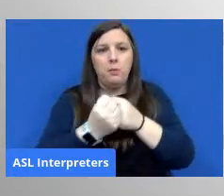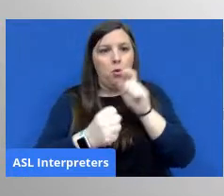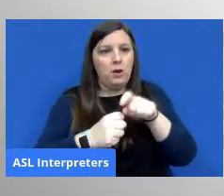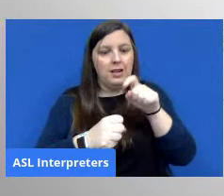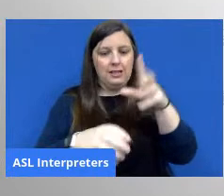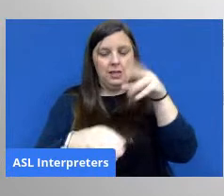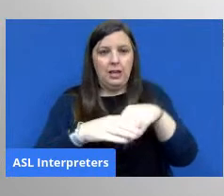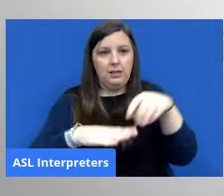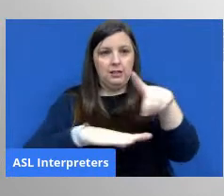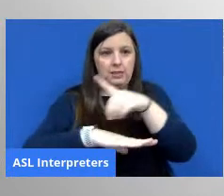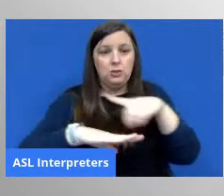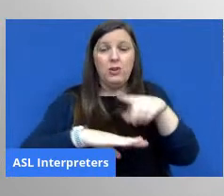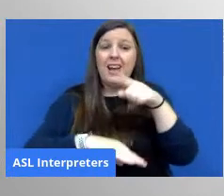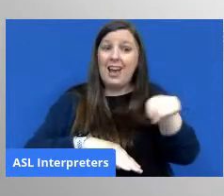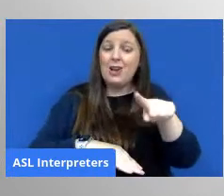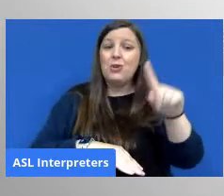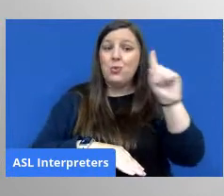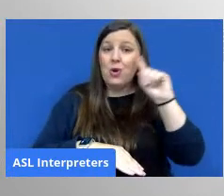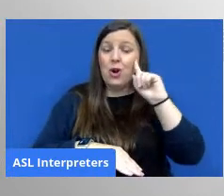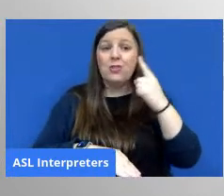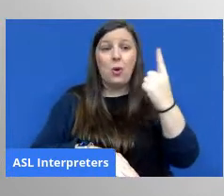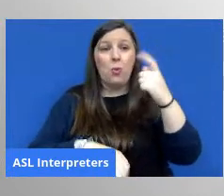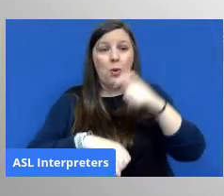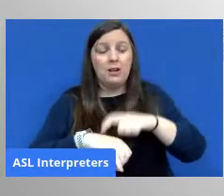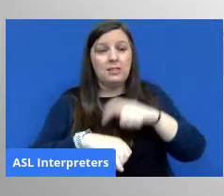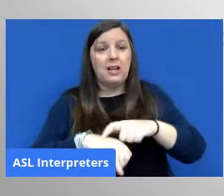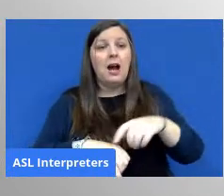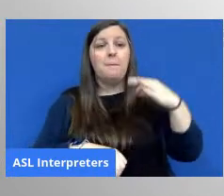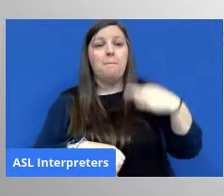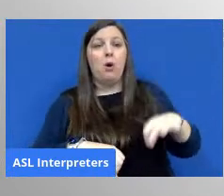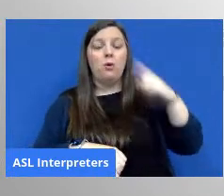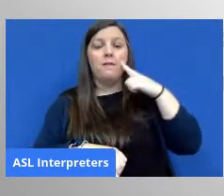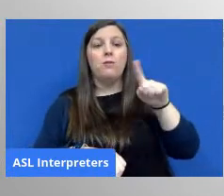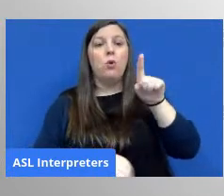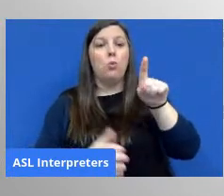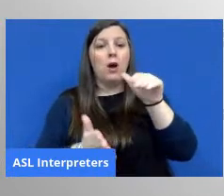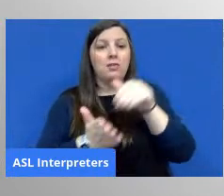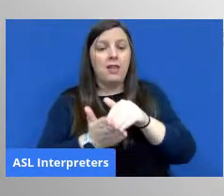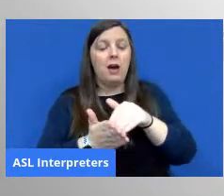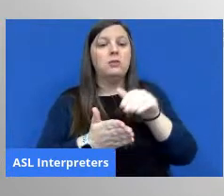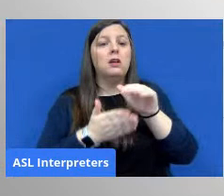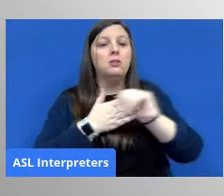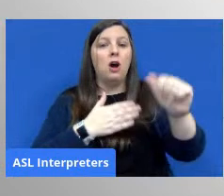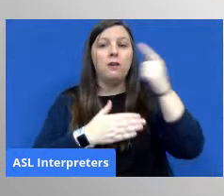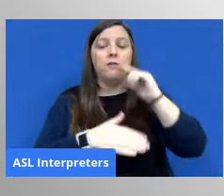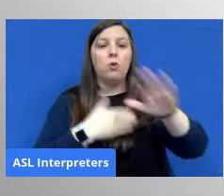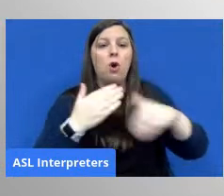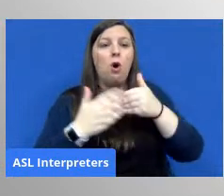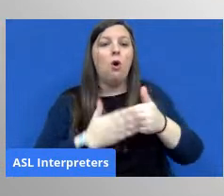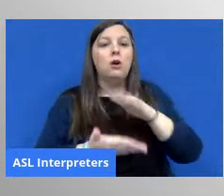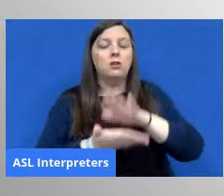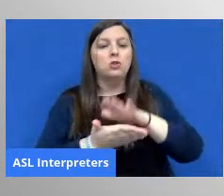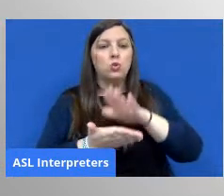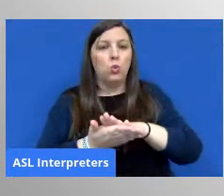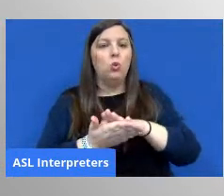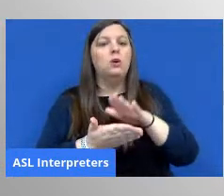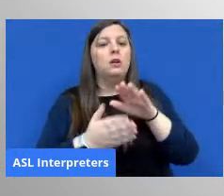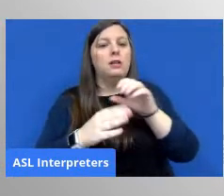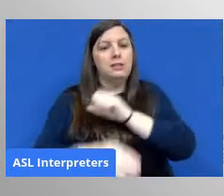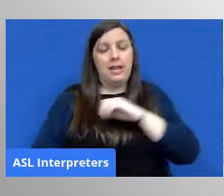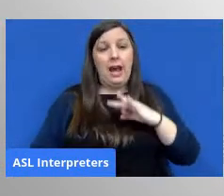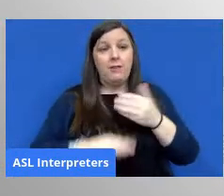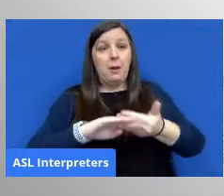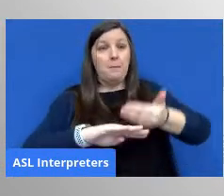also heard, the state announced a one-time bonus of $1,000 for all school-based staff. And prior to hearing that from the state, we